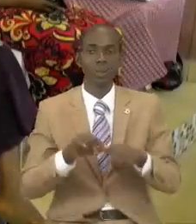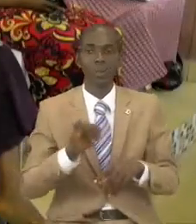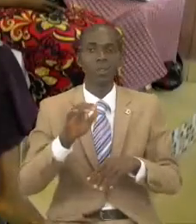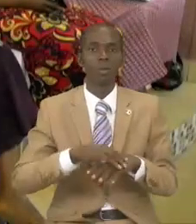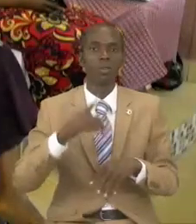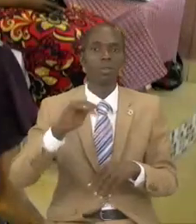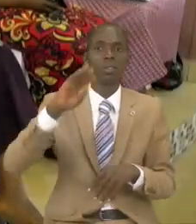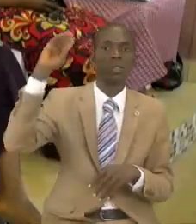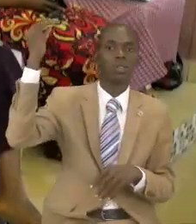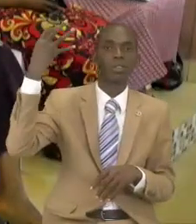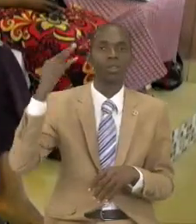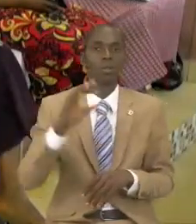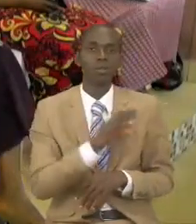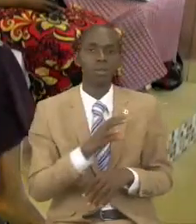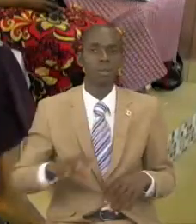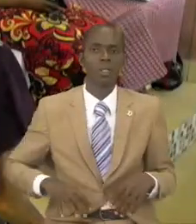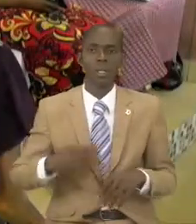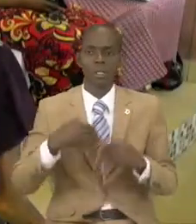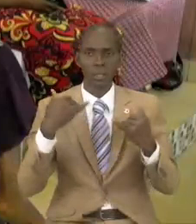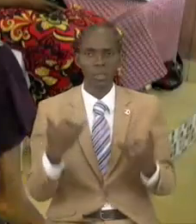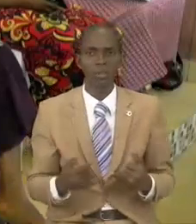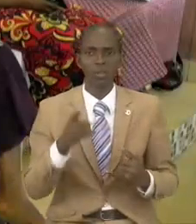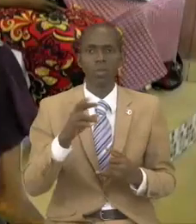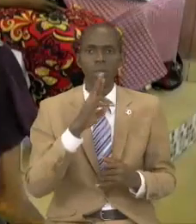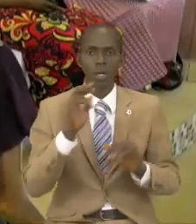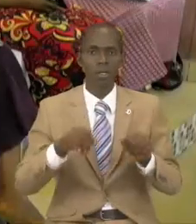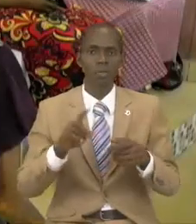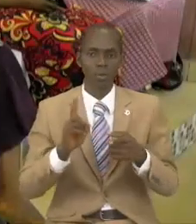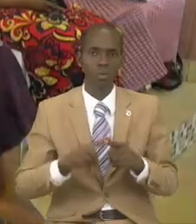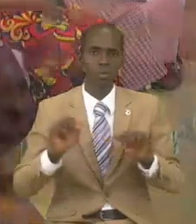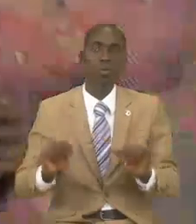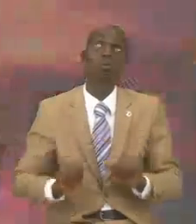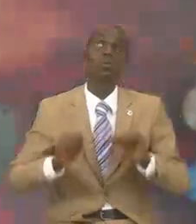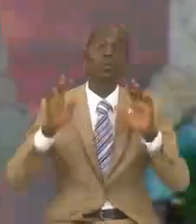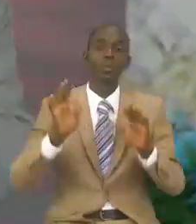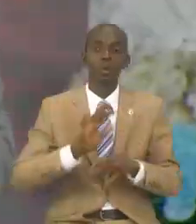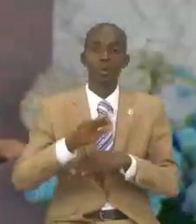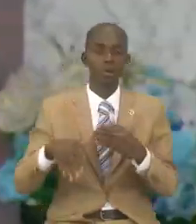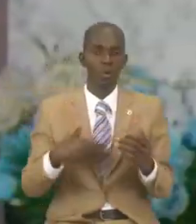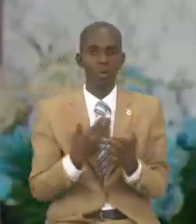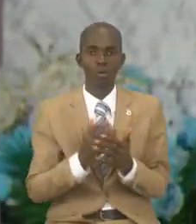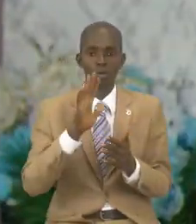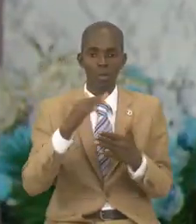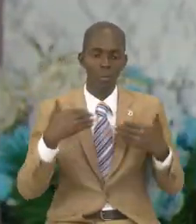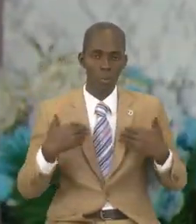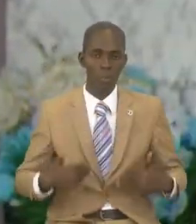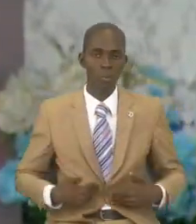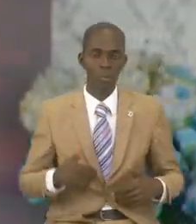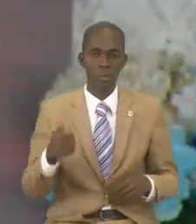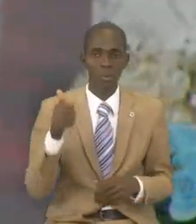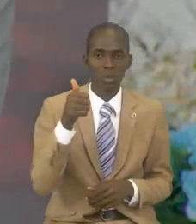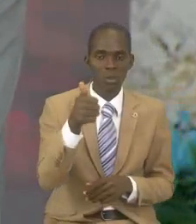Christ, and now you are able to yield your members, yourself,